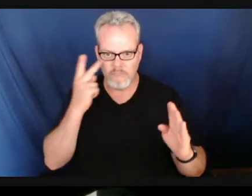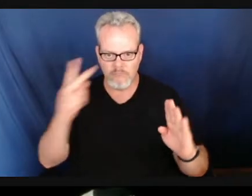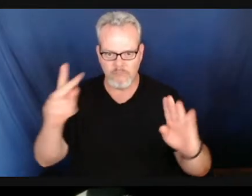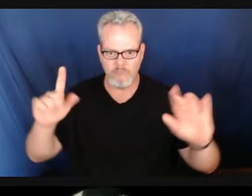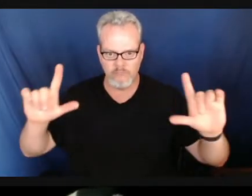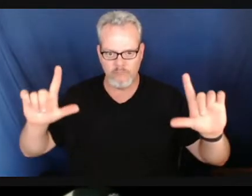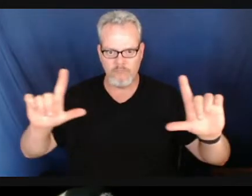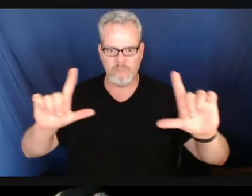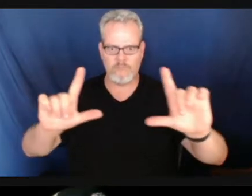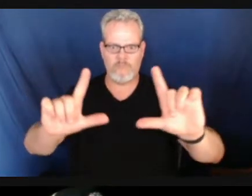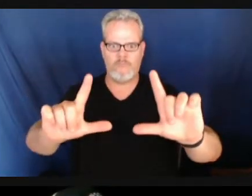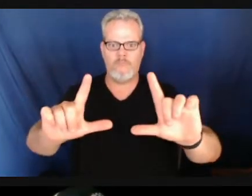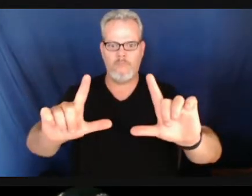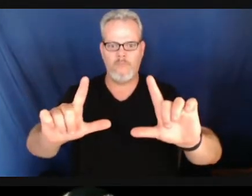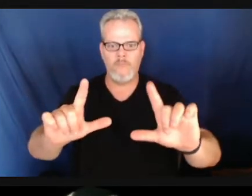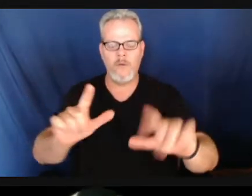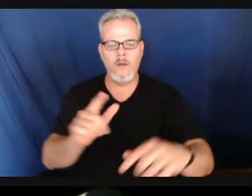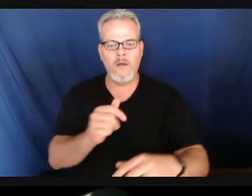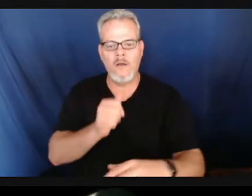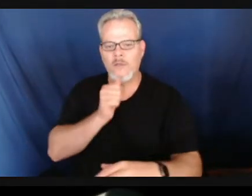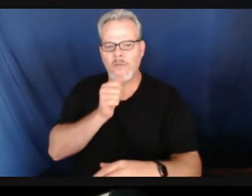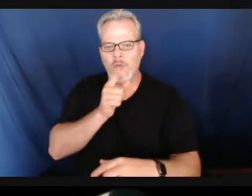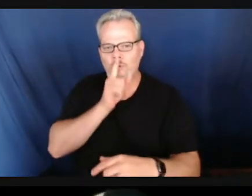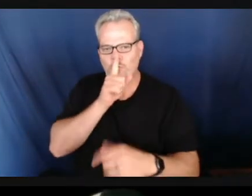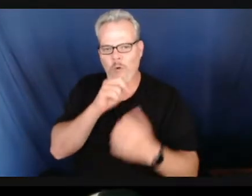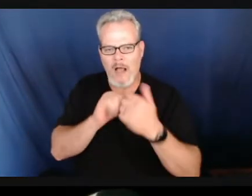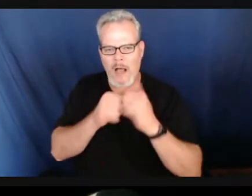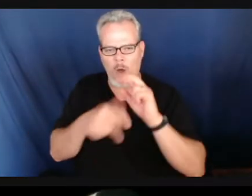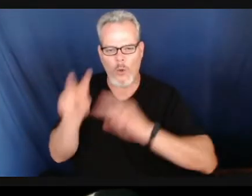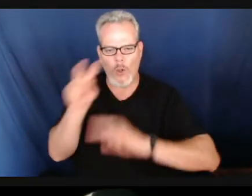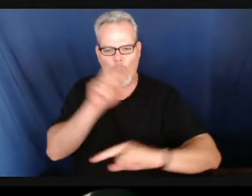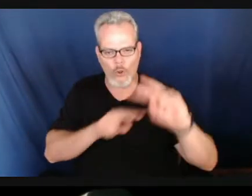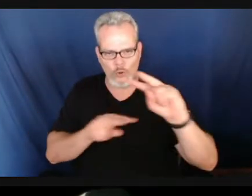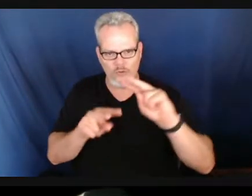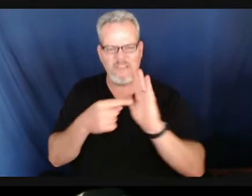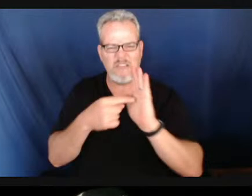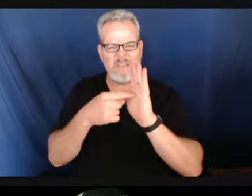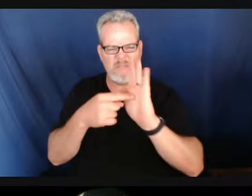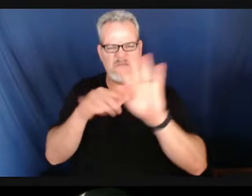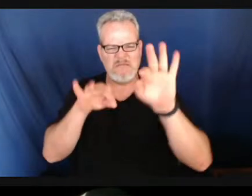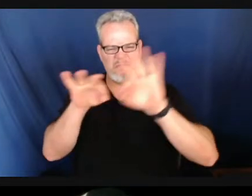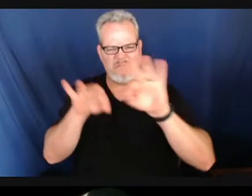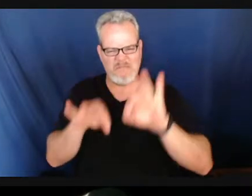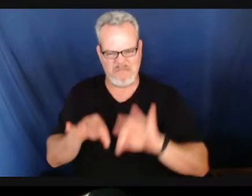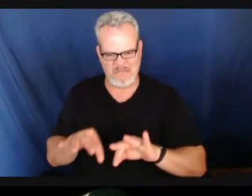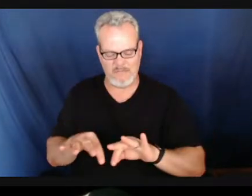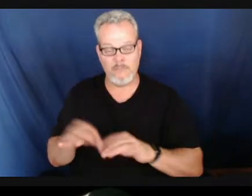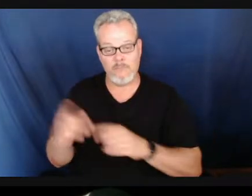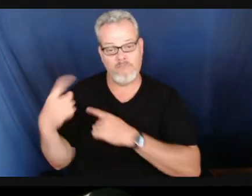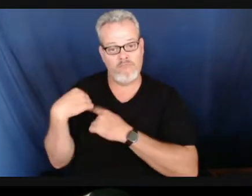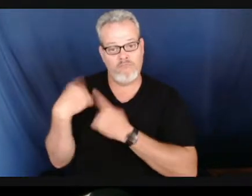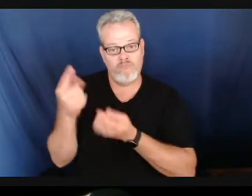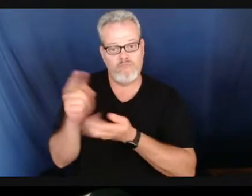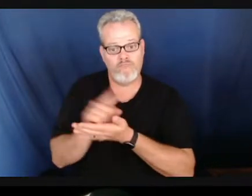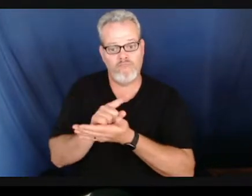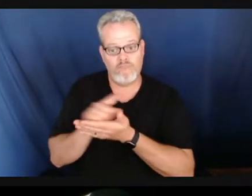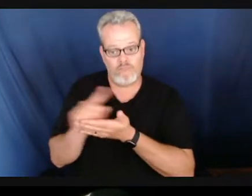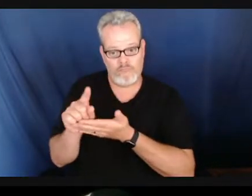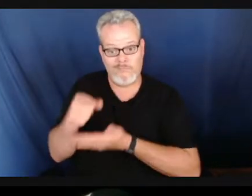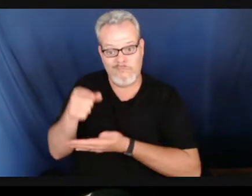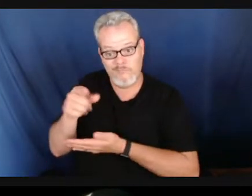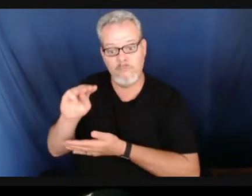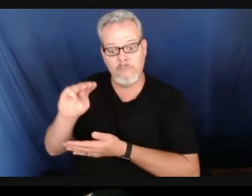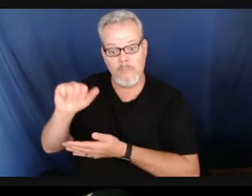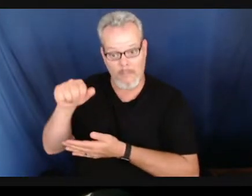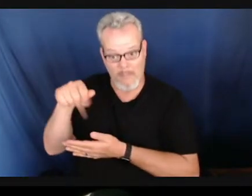In case you weren't sure how that navigates, there you get a little bit of instruction there. So there's the last week. On this map, what stands